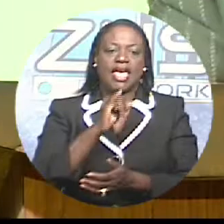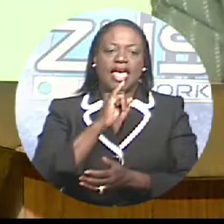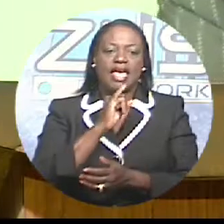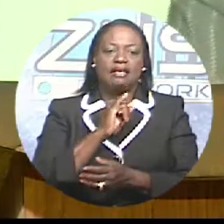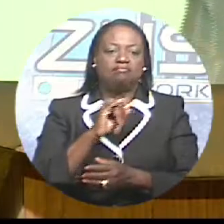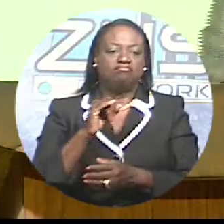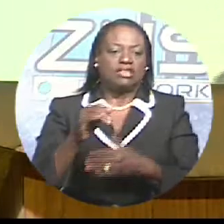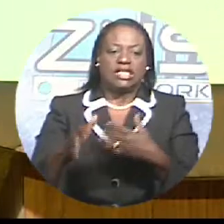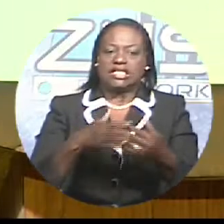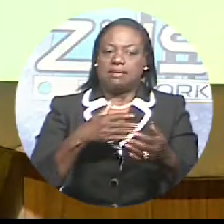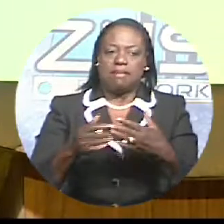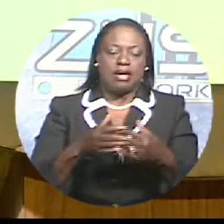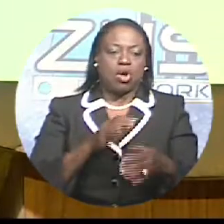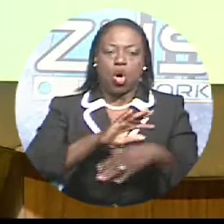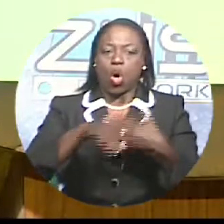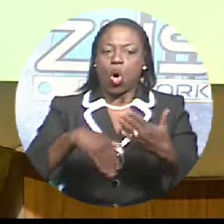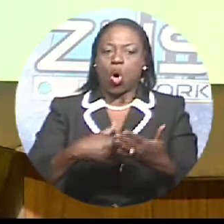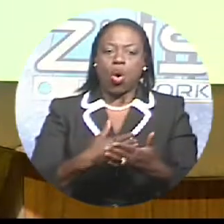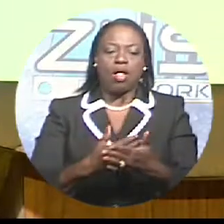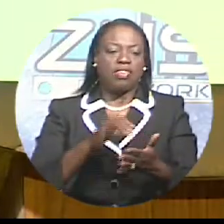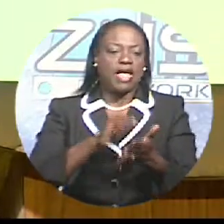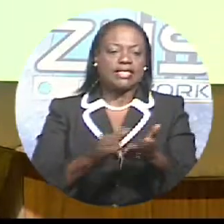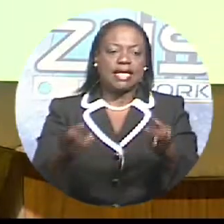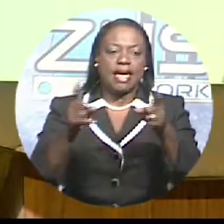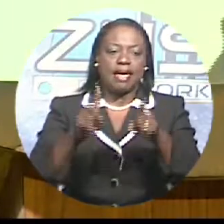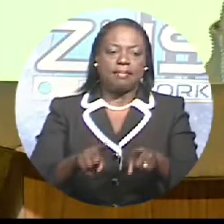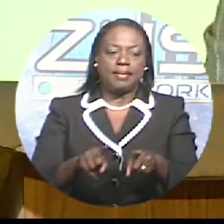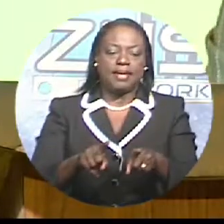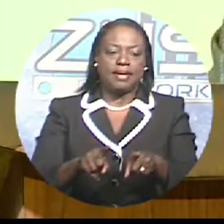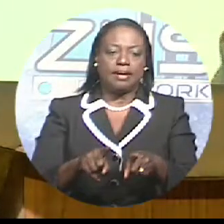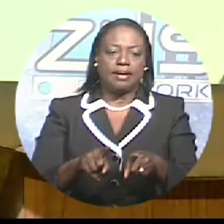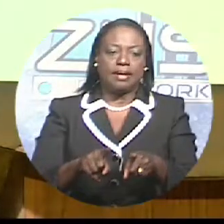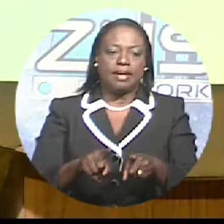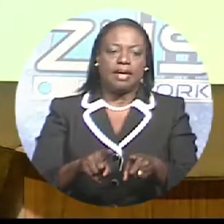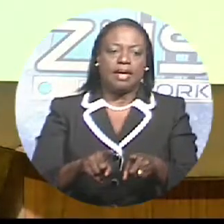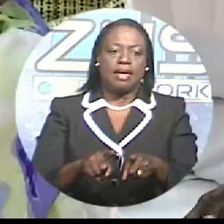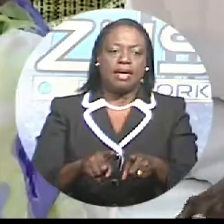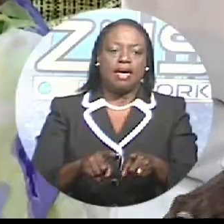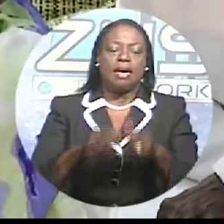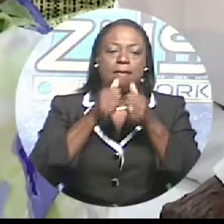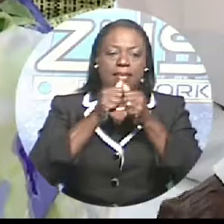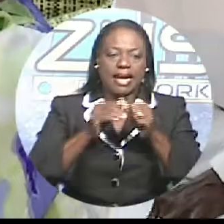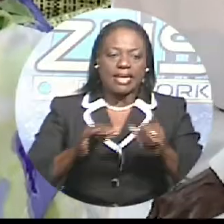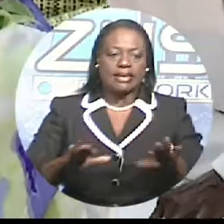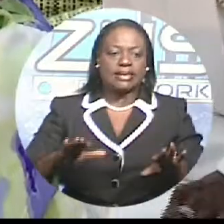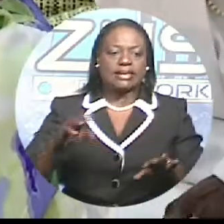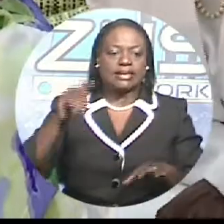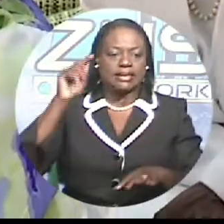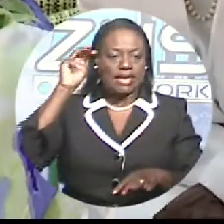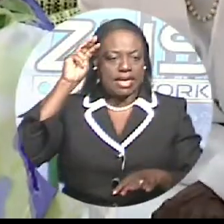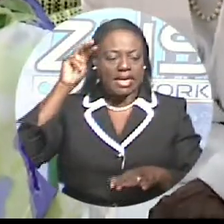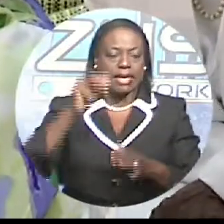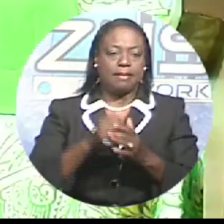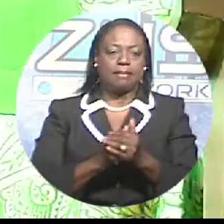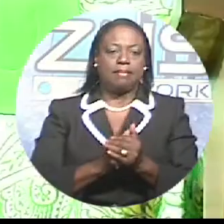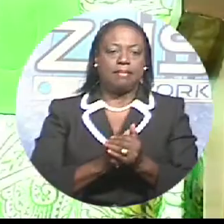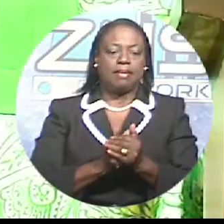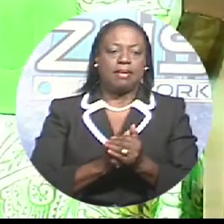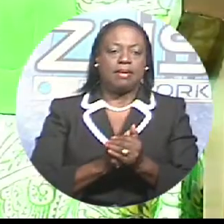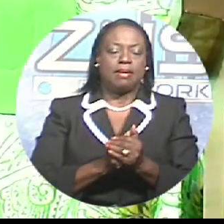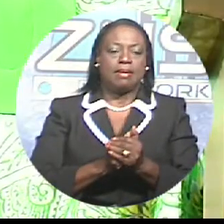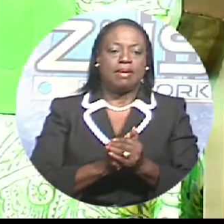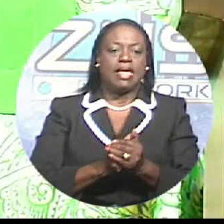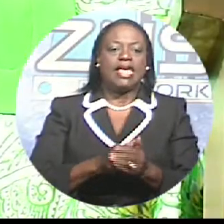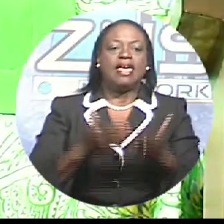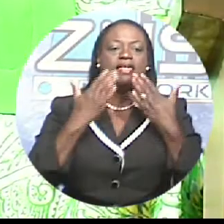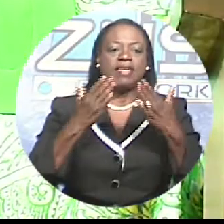despite all what was going on, bless me. Bishop Fraser thanked those staunch members who weathered the